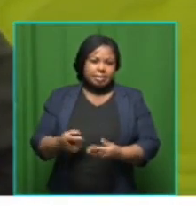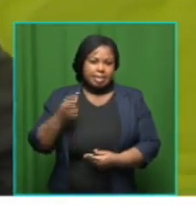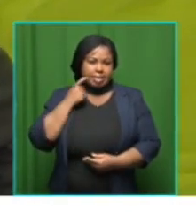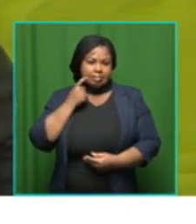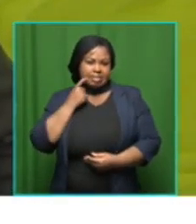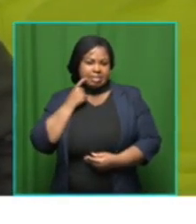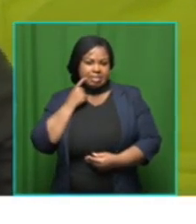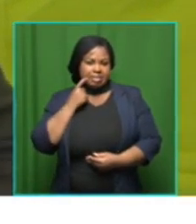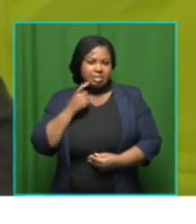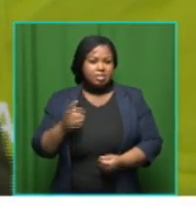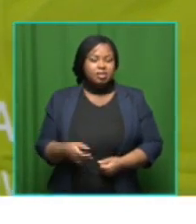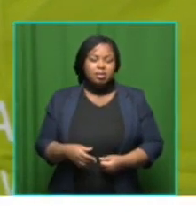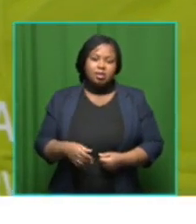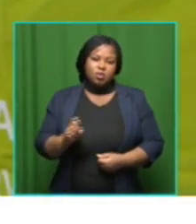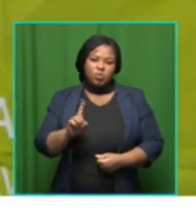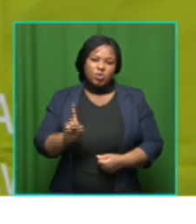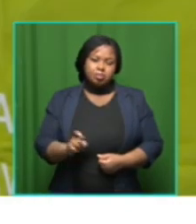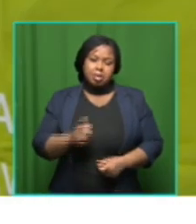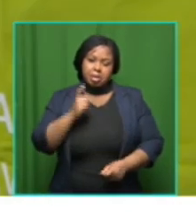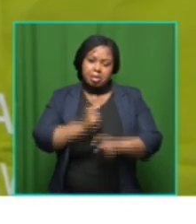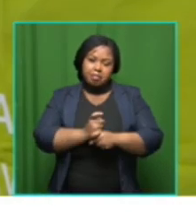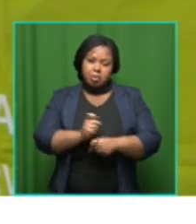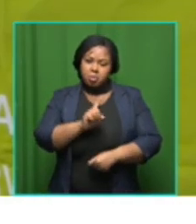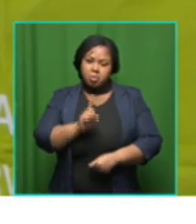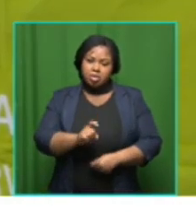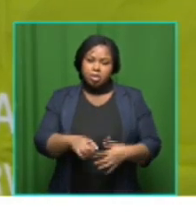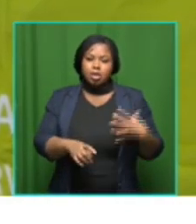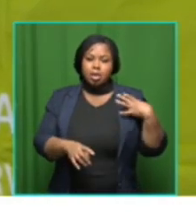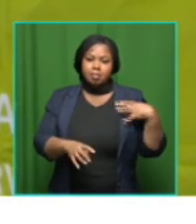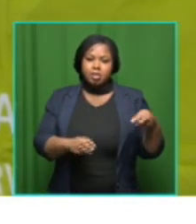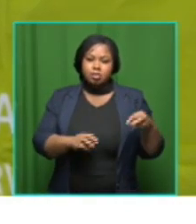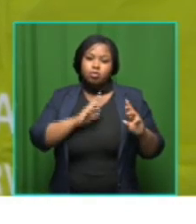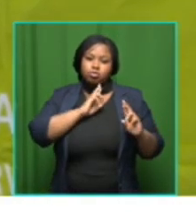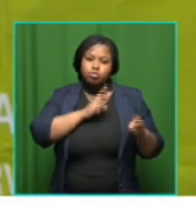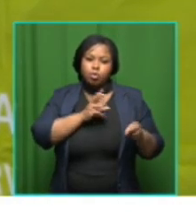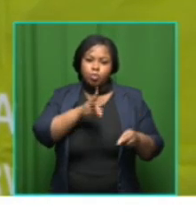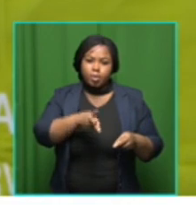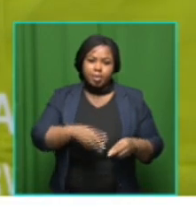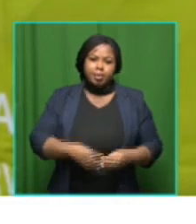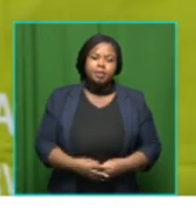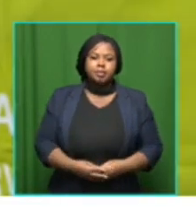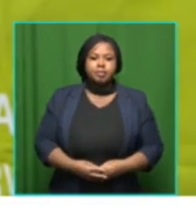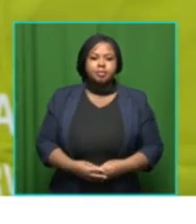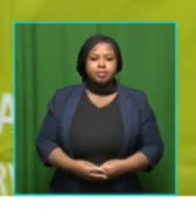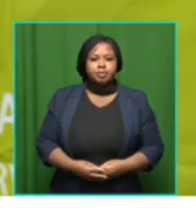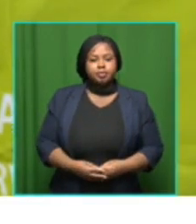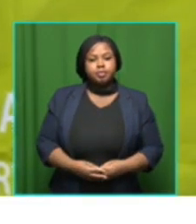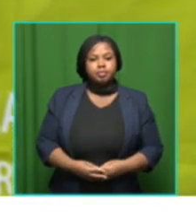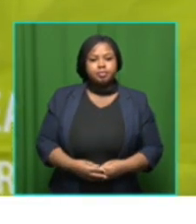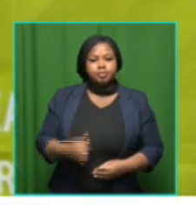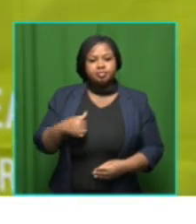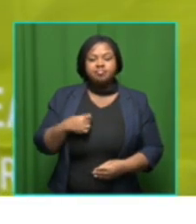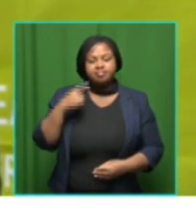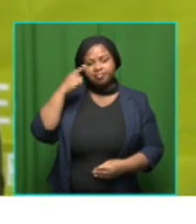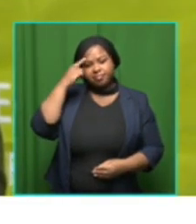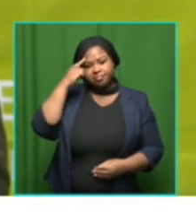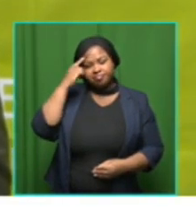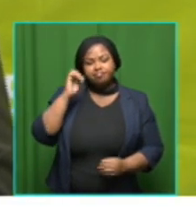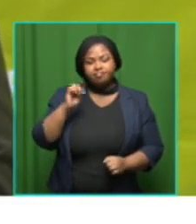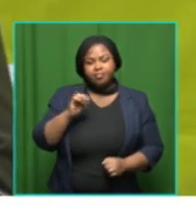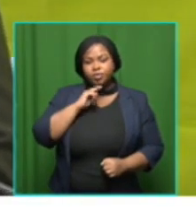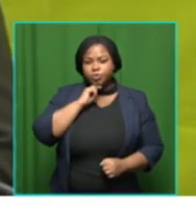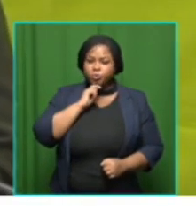then I'll leave the difficult ones to the Minister. I think it's true that